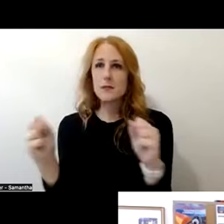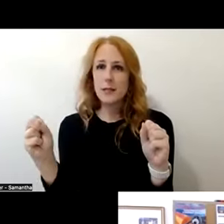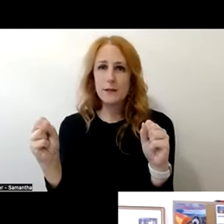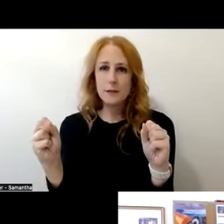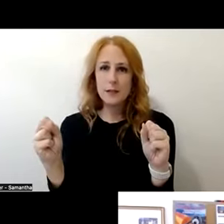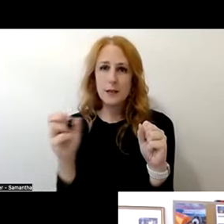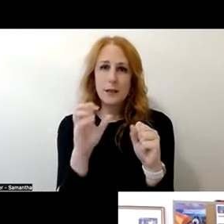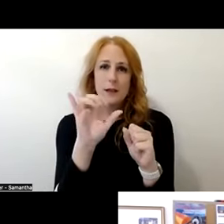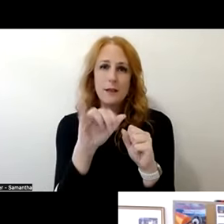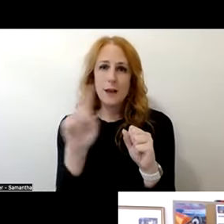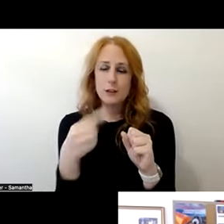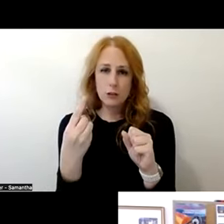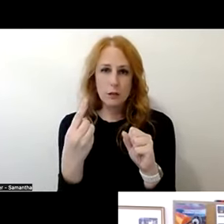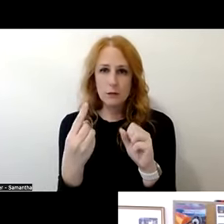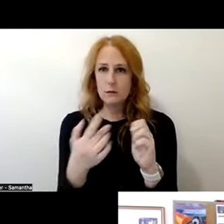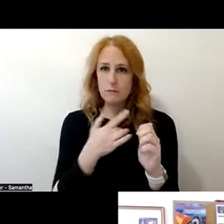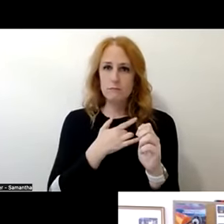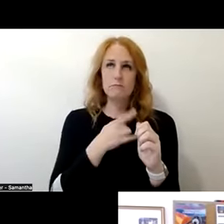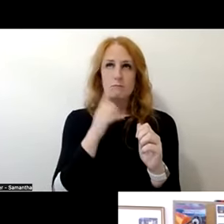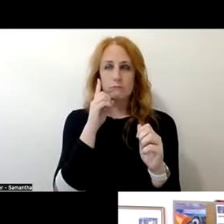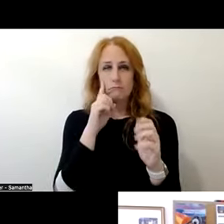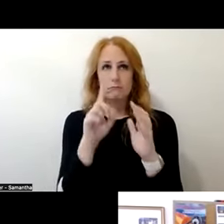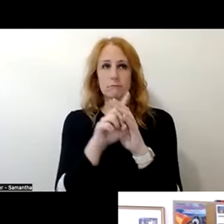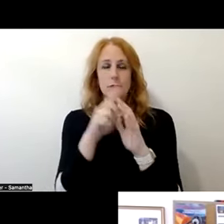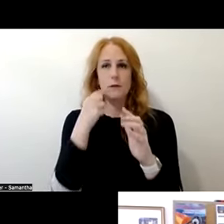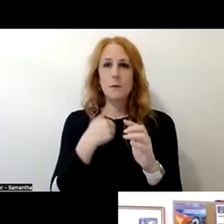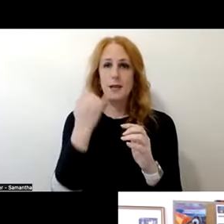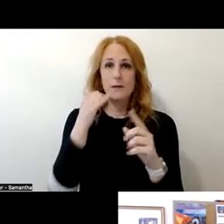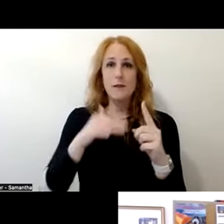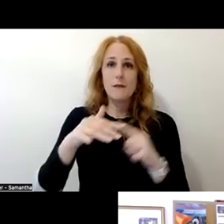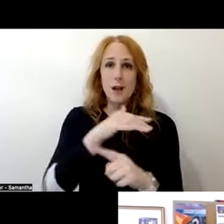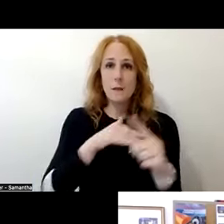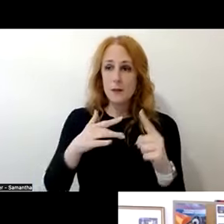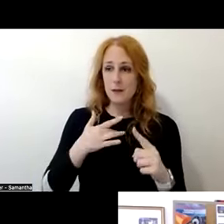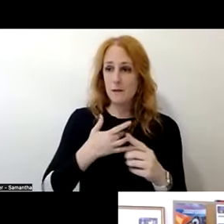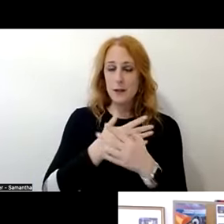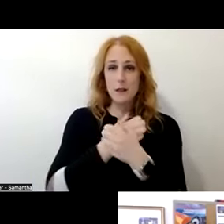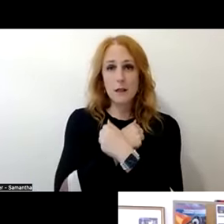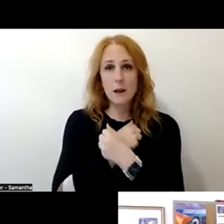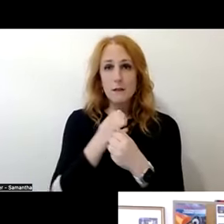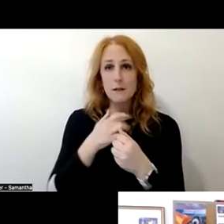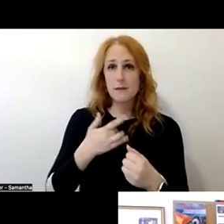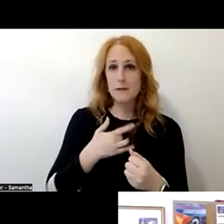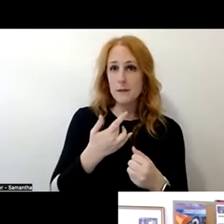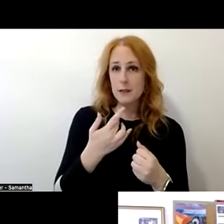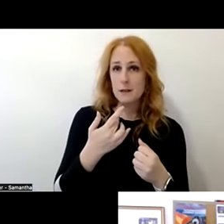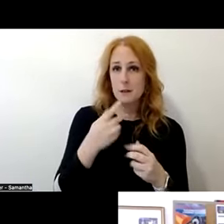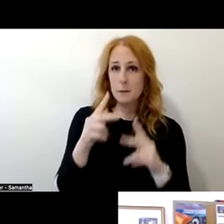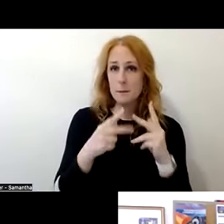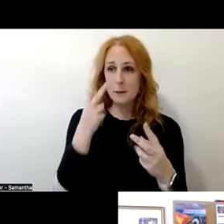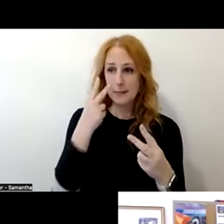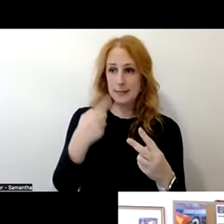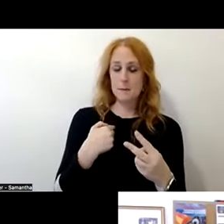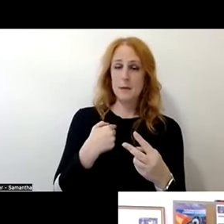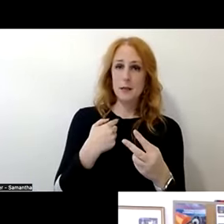that just comes up for me. You know, if I'm in an environment where I feel loved and feel seen and feel able to express love to others, then I'm